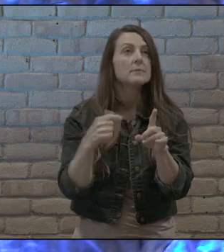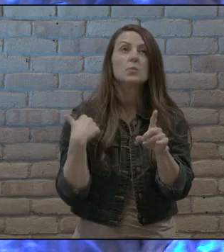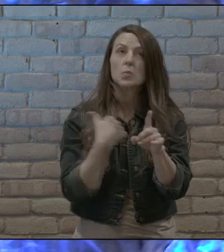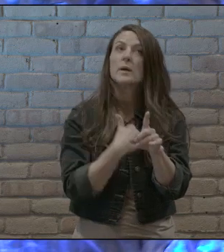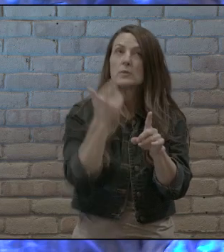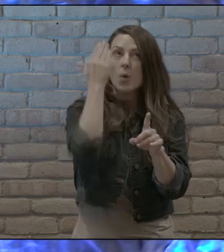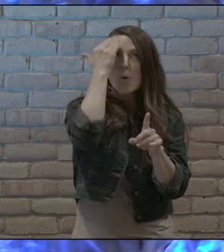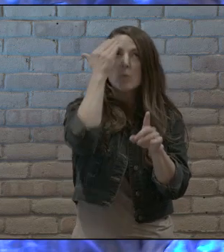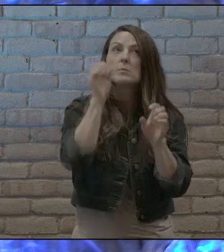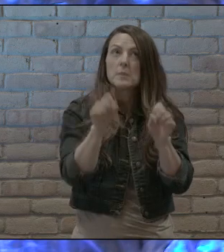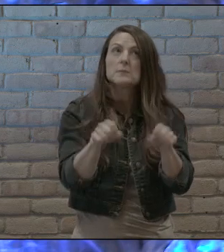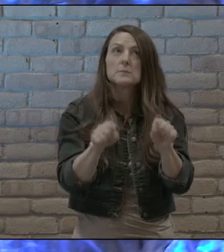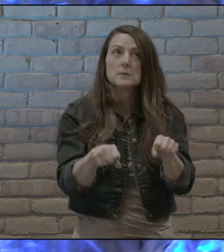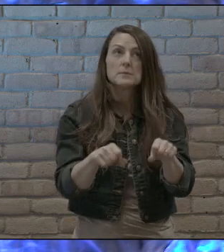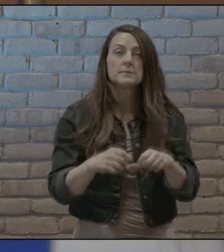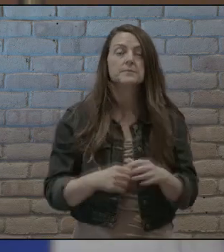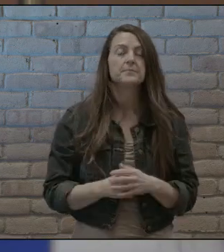possible.